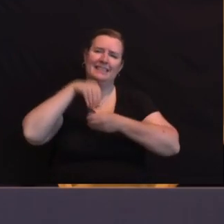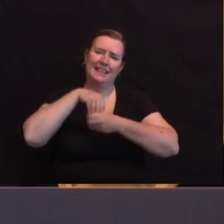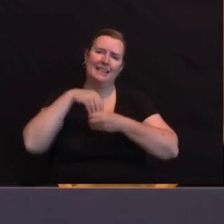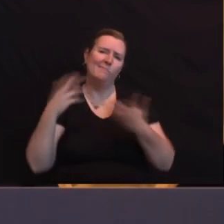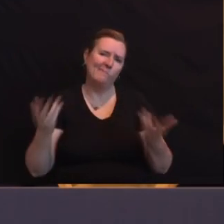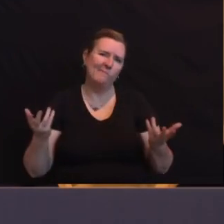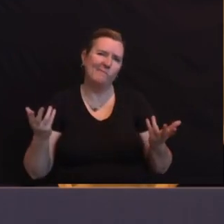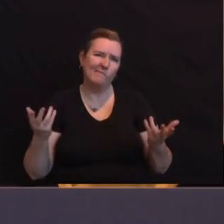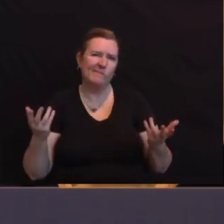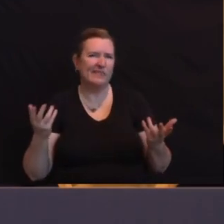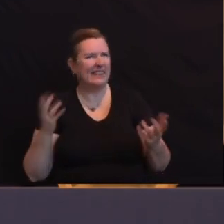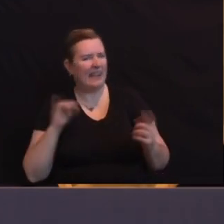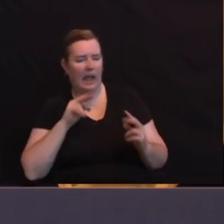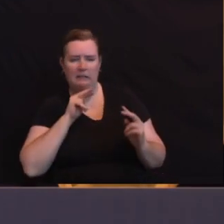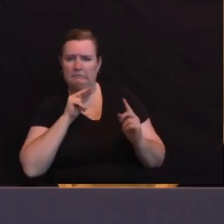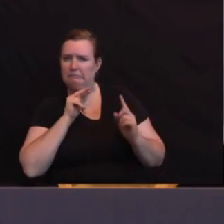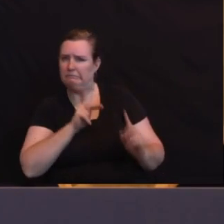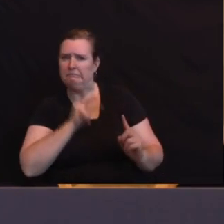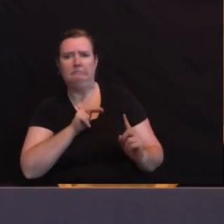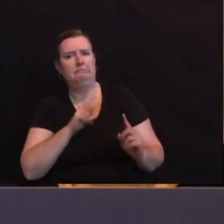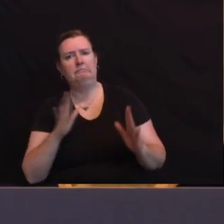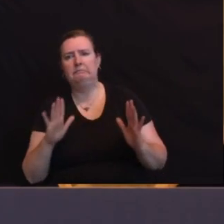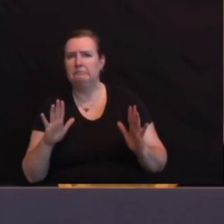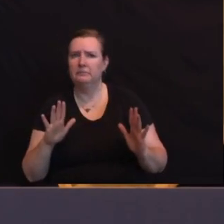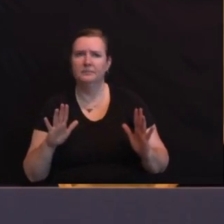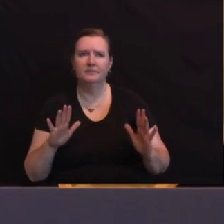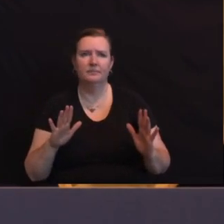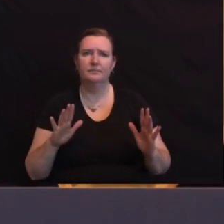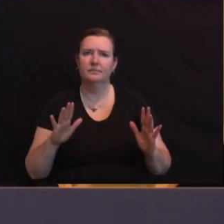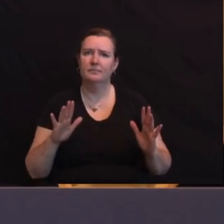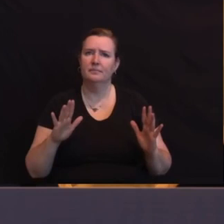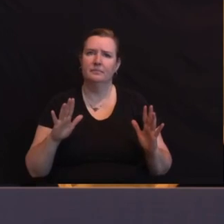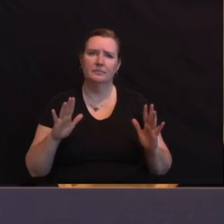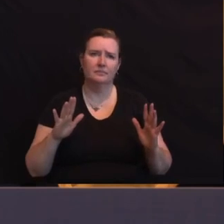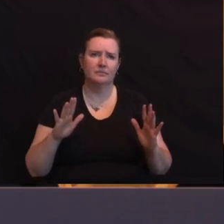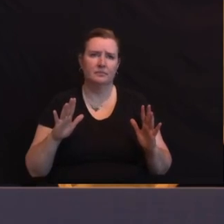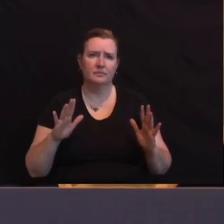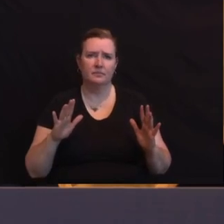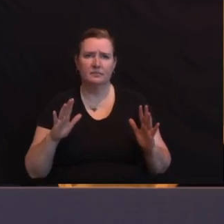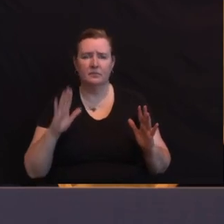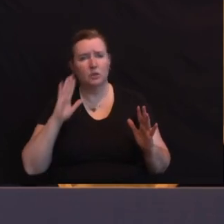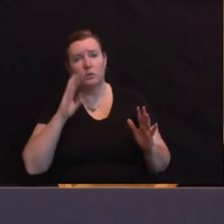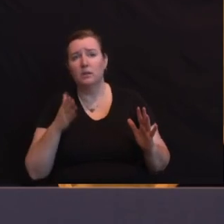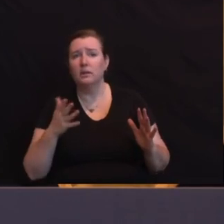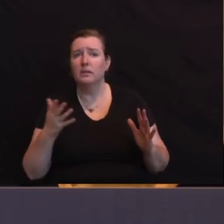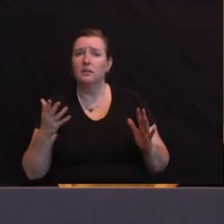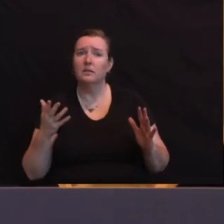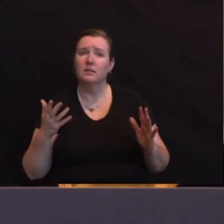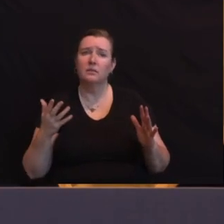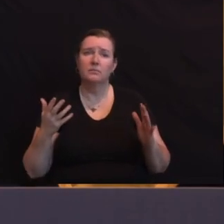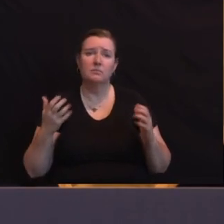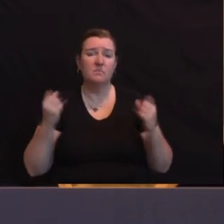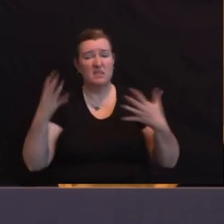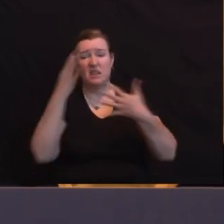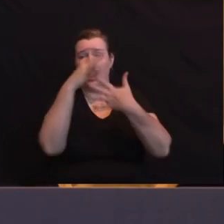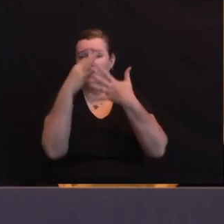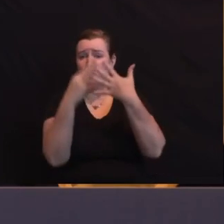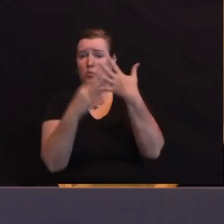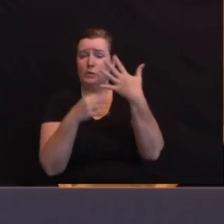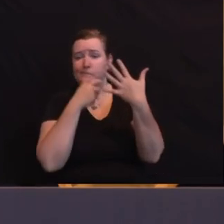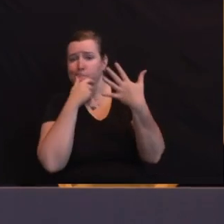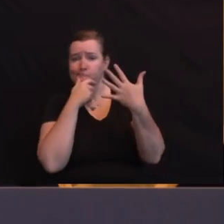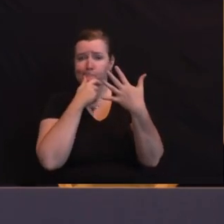are ones that we're looking very, very carefully at. Every option remains on the table, and I continue to believe, again, Judy should correct me if she sees